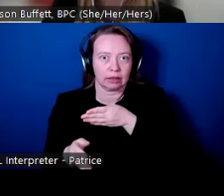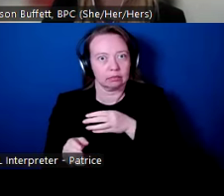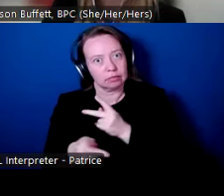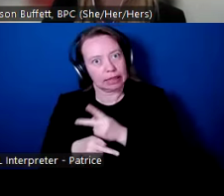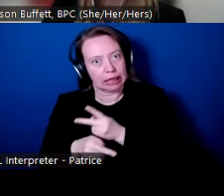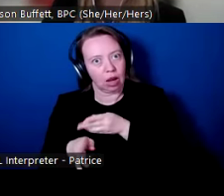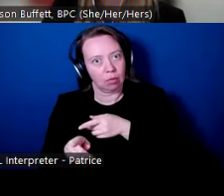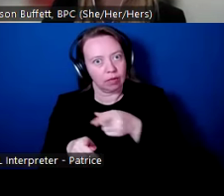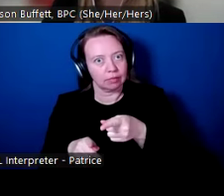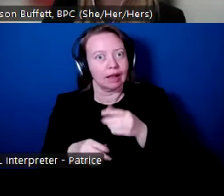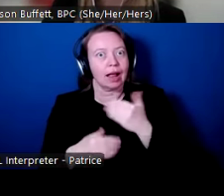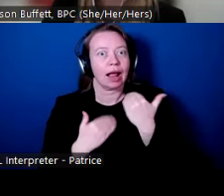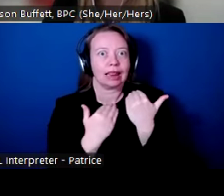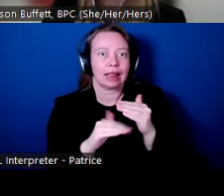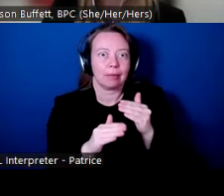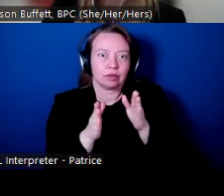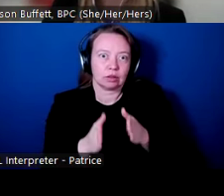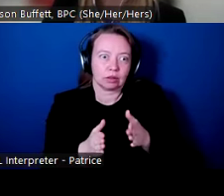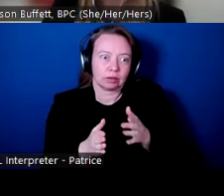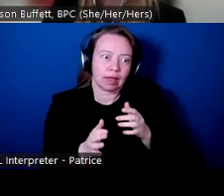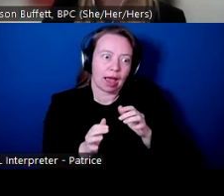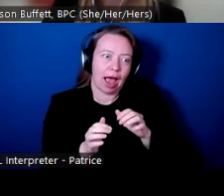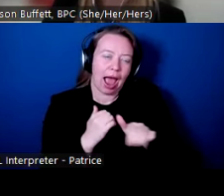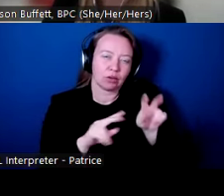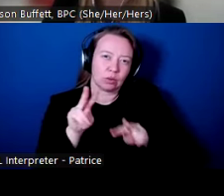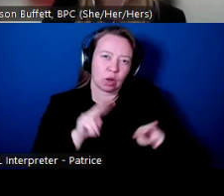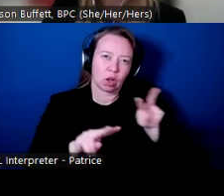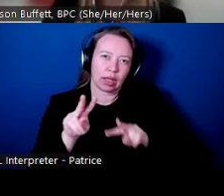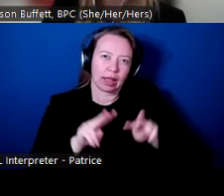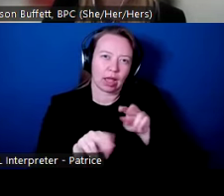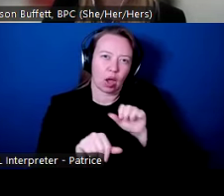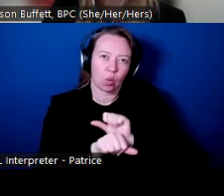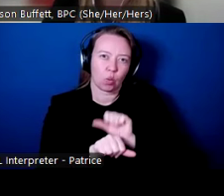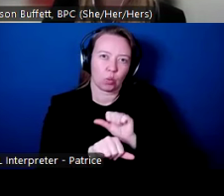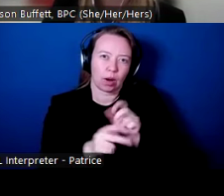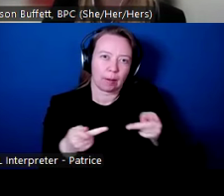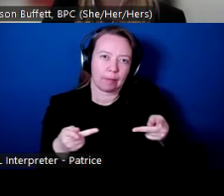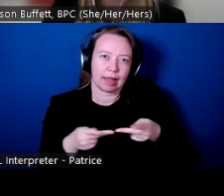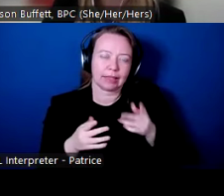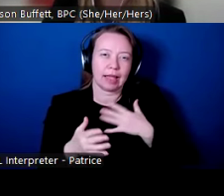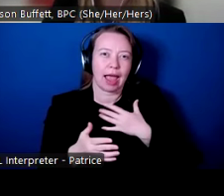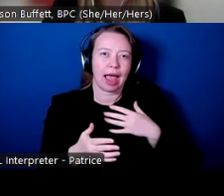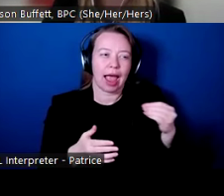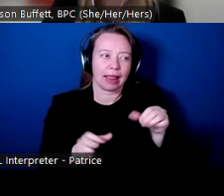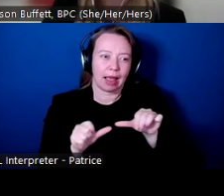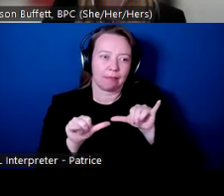policymakers' ability to monitor the workforce and measure the impact of their reforms. Next slide,